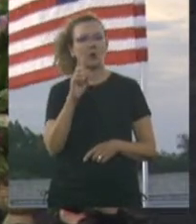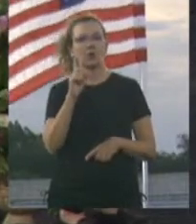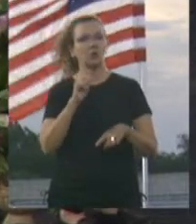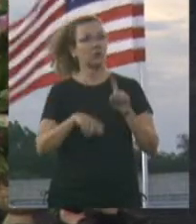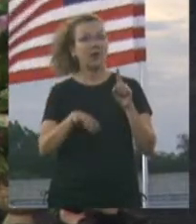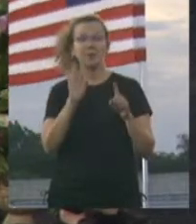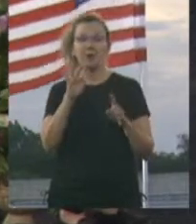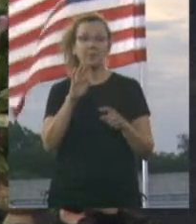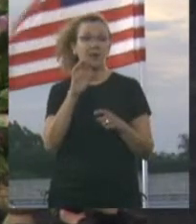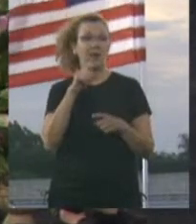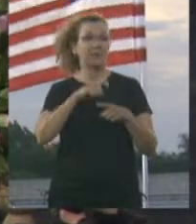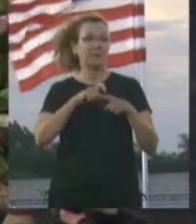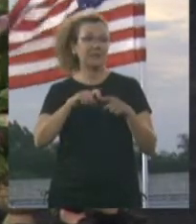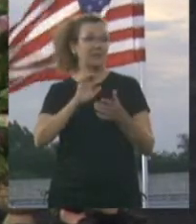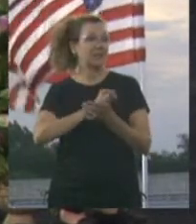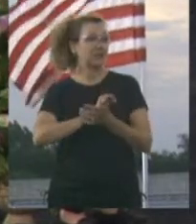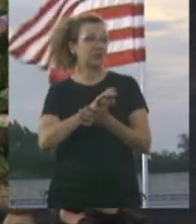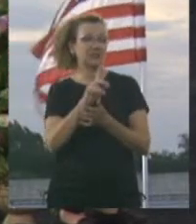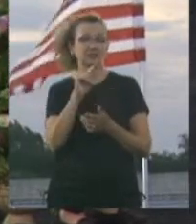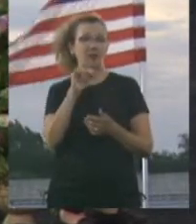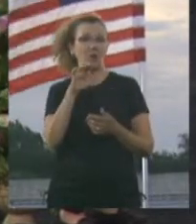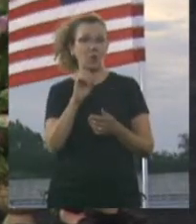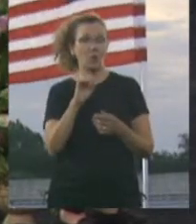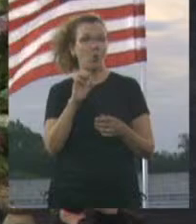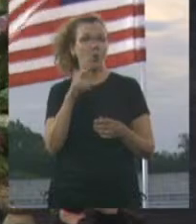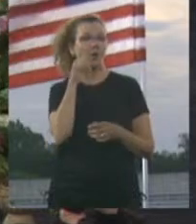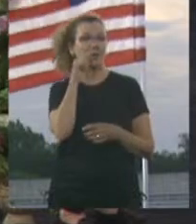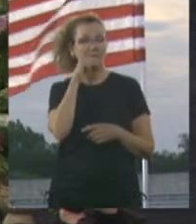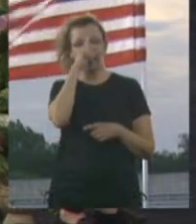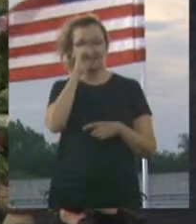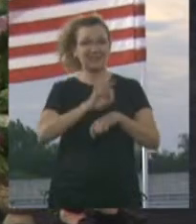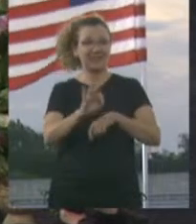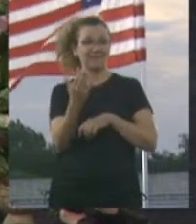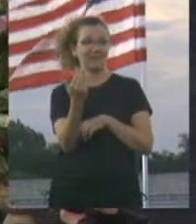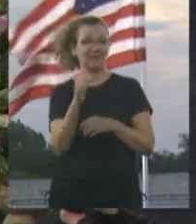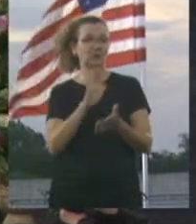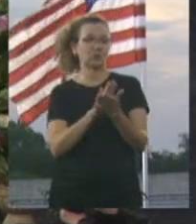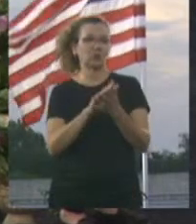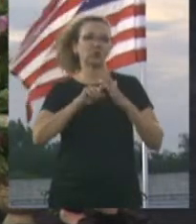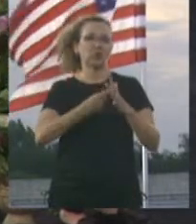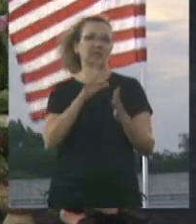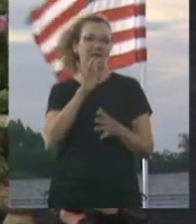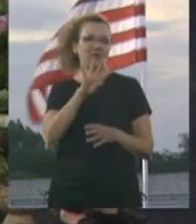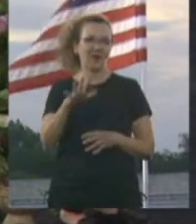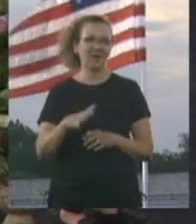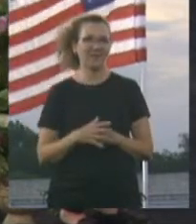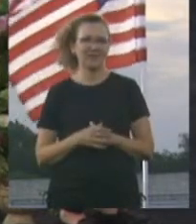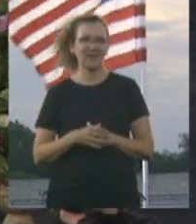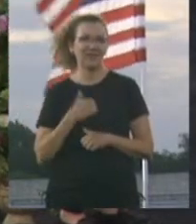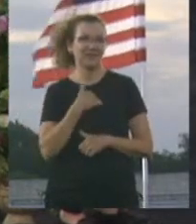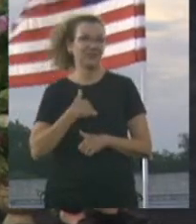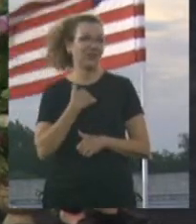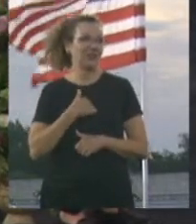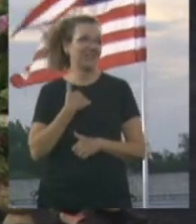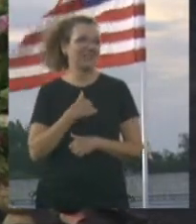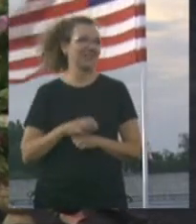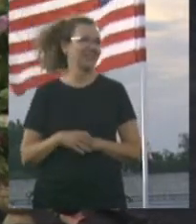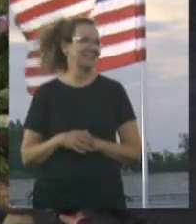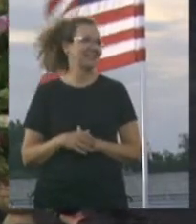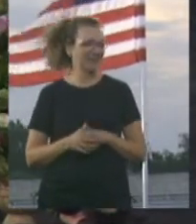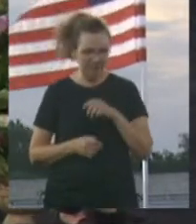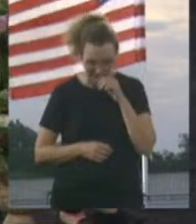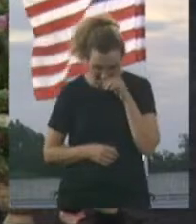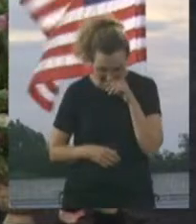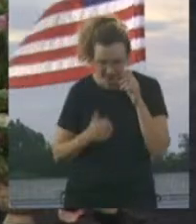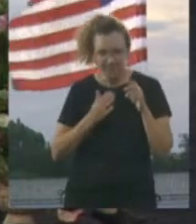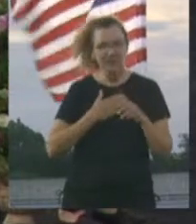bean and cheese taco with the lemonade at the taco shop because it's 9:15 and school started at 8:45. Sorry, Miss Lynch.